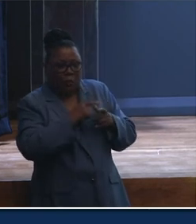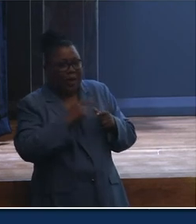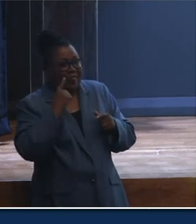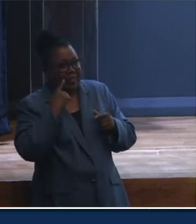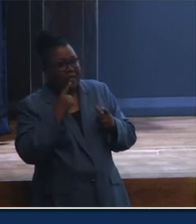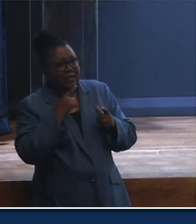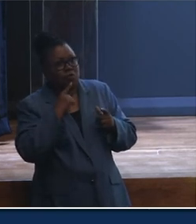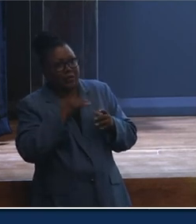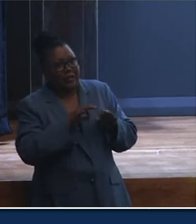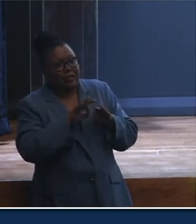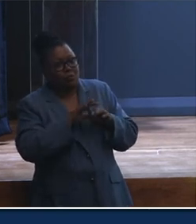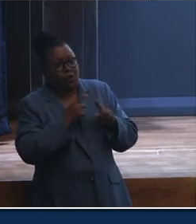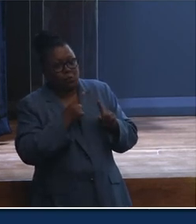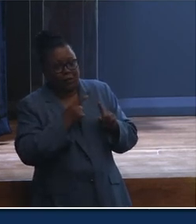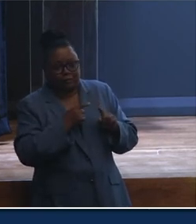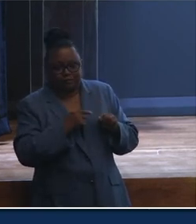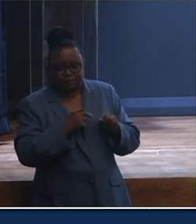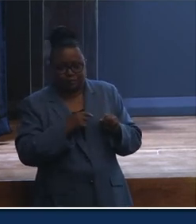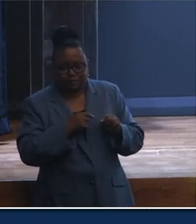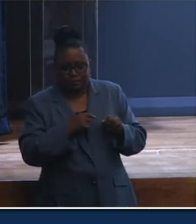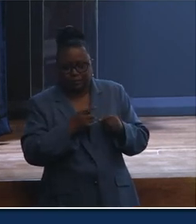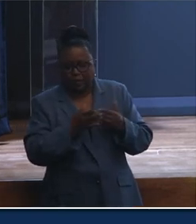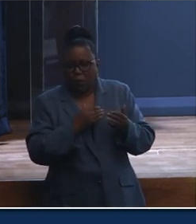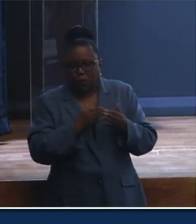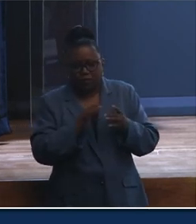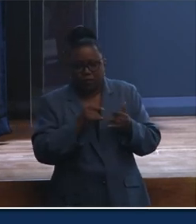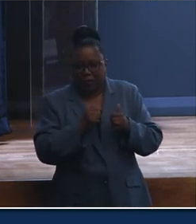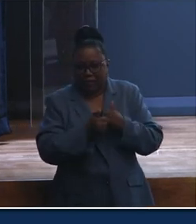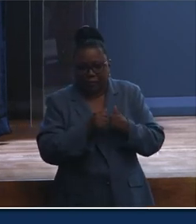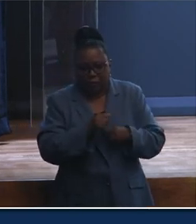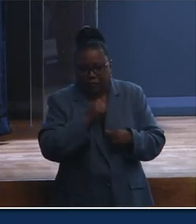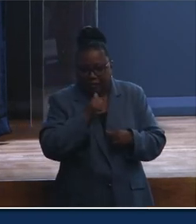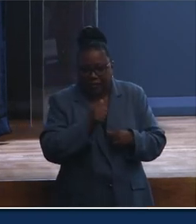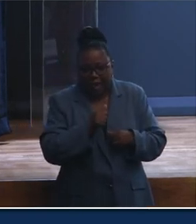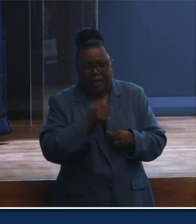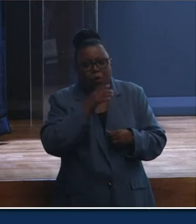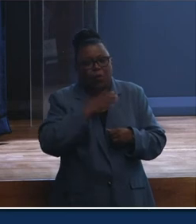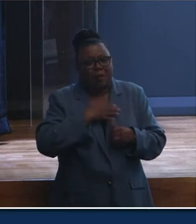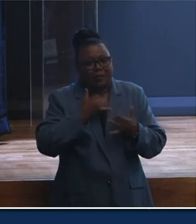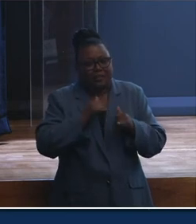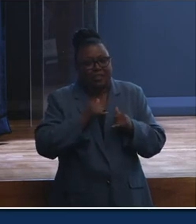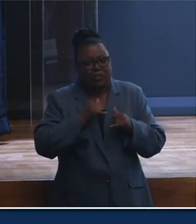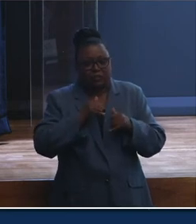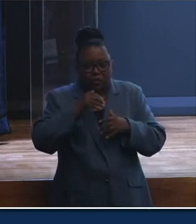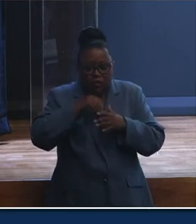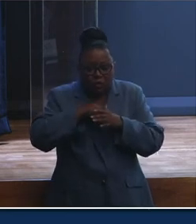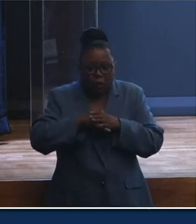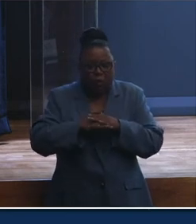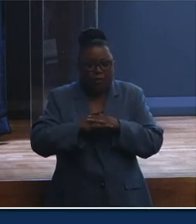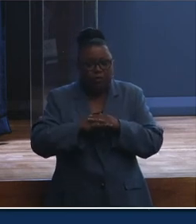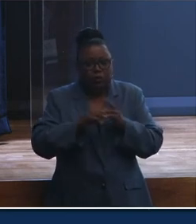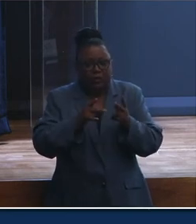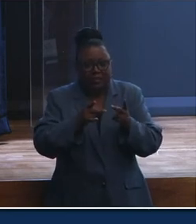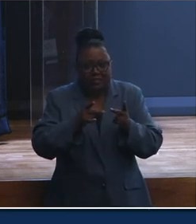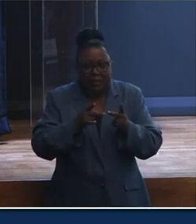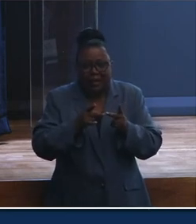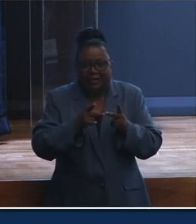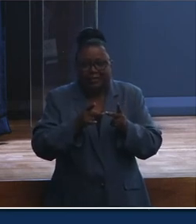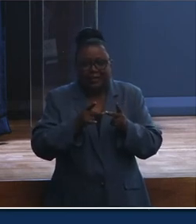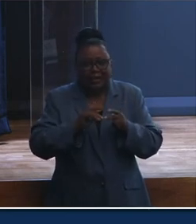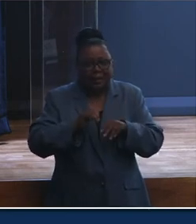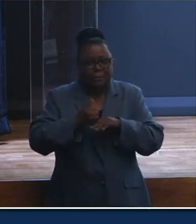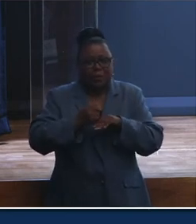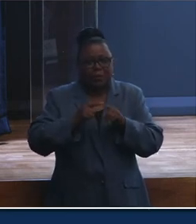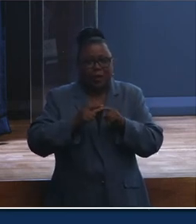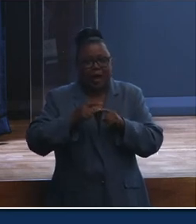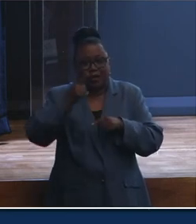think is an important one. And whether you're playing sports or not, women are still going into spaces built by